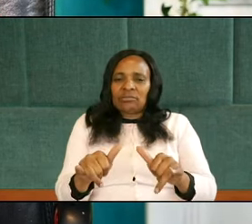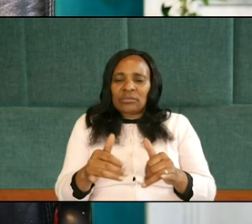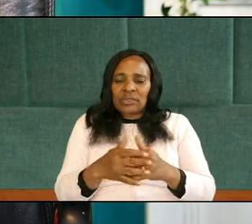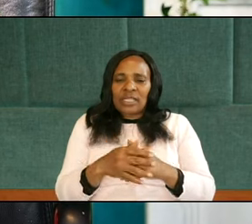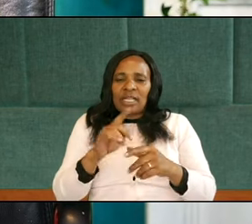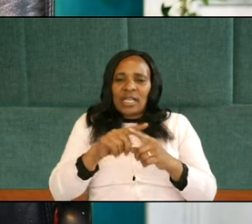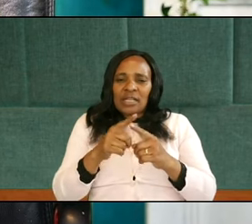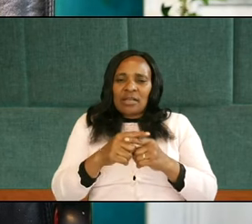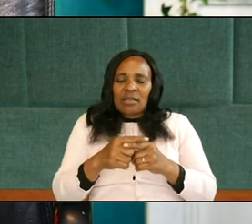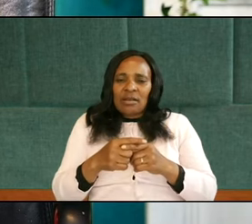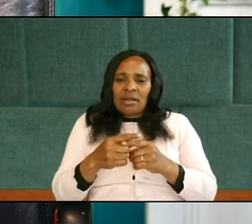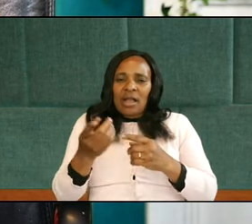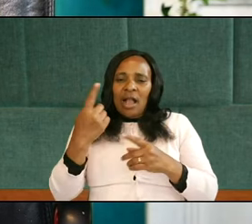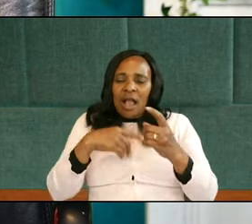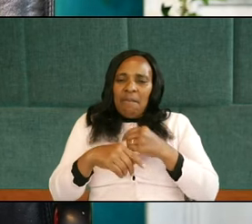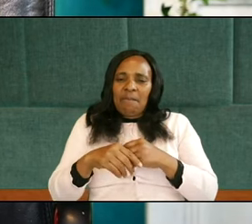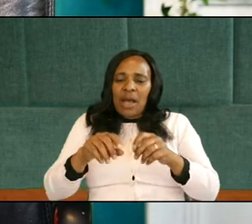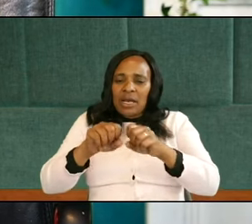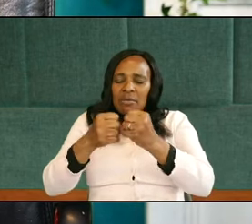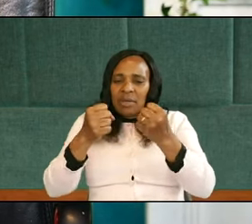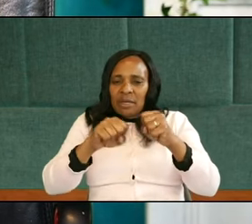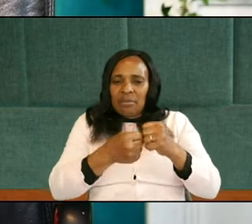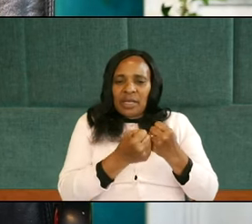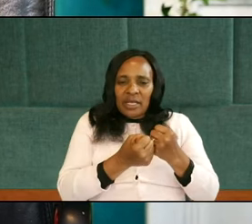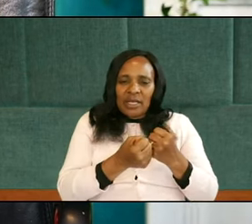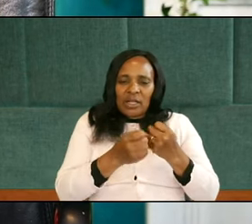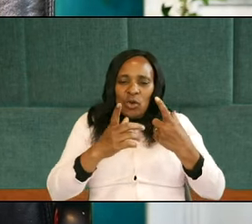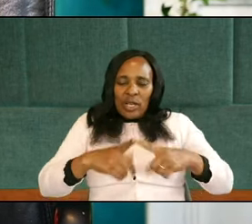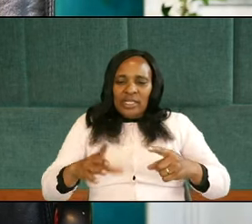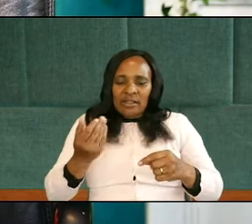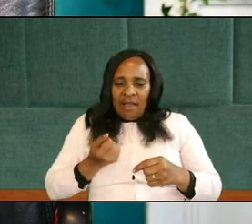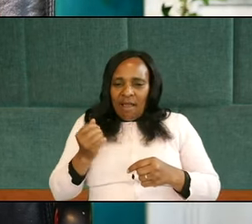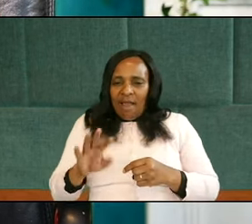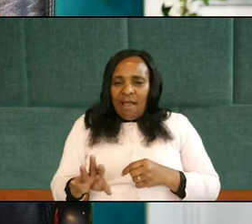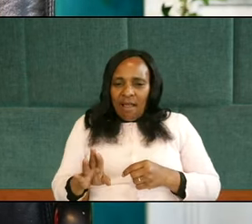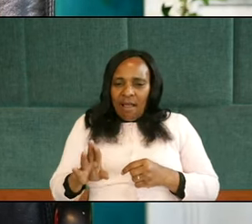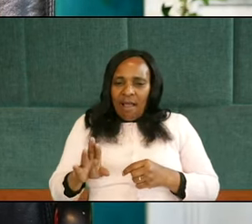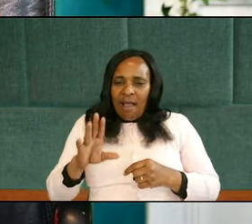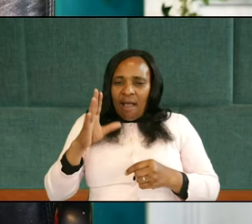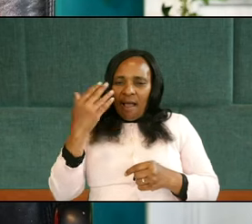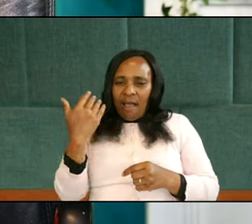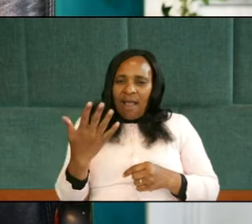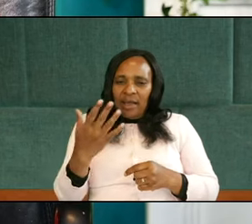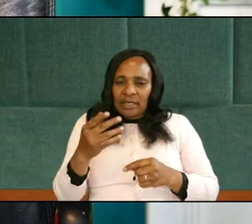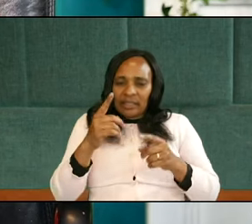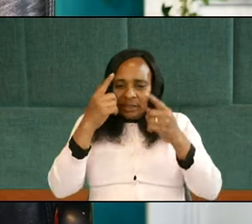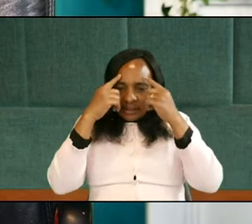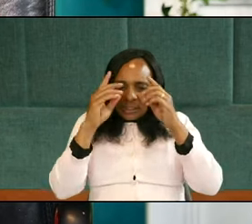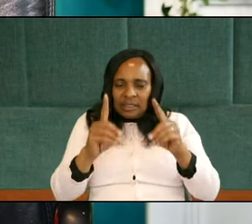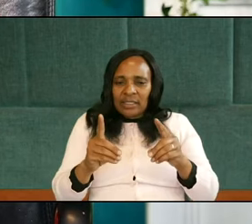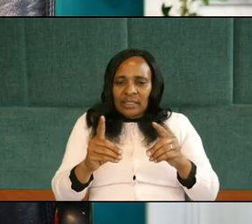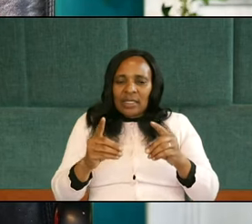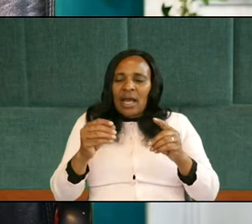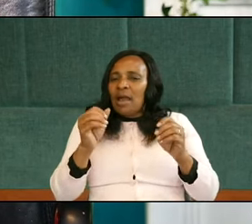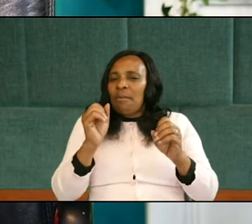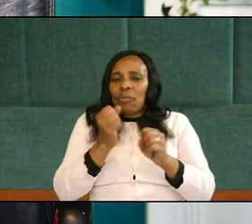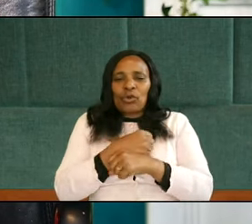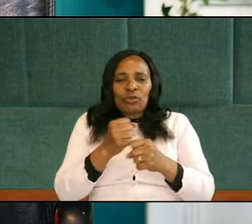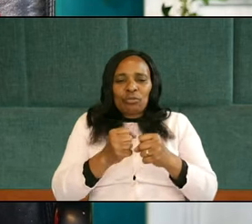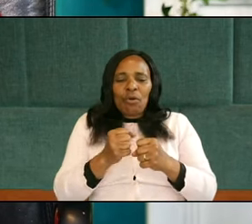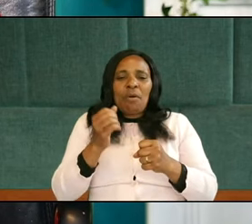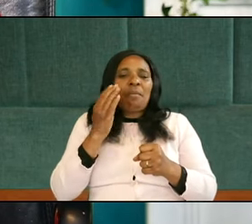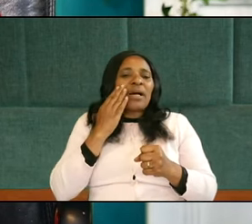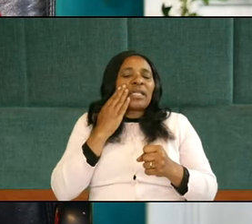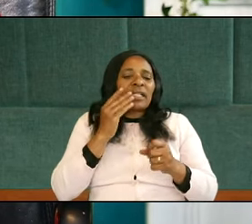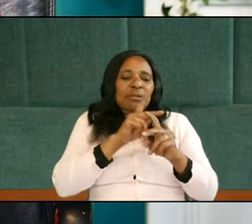and picks a hammer ready to come and break the vase to let his hand free. But he decides, oh my goodness, I don't want this vase to break. It's my mother's